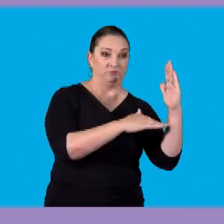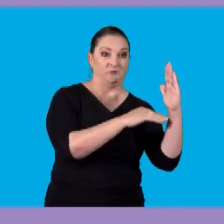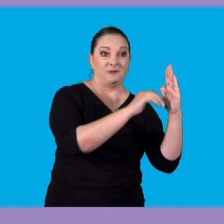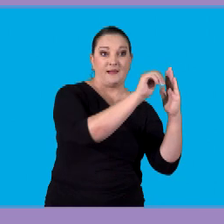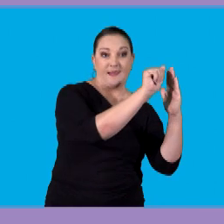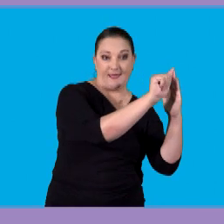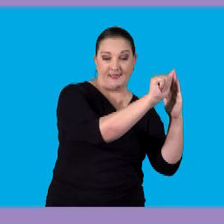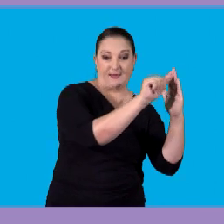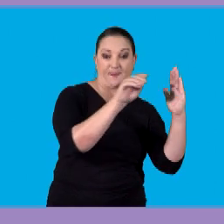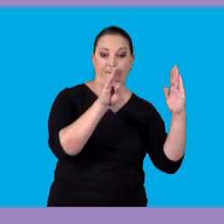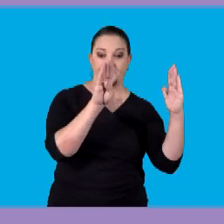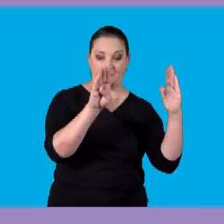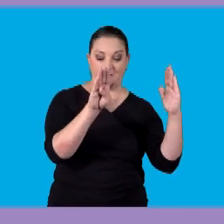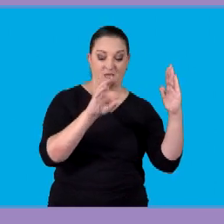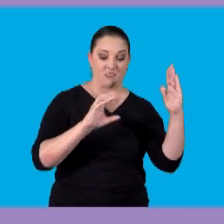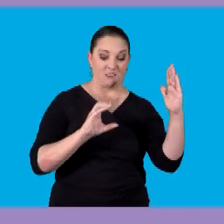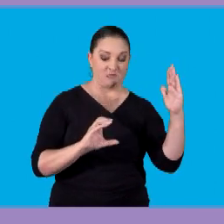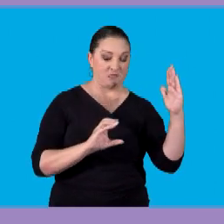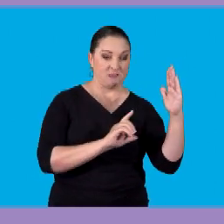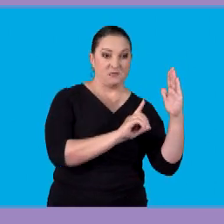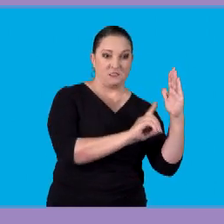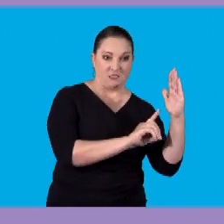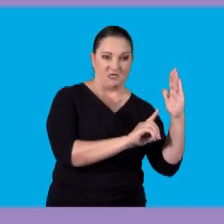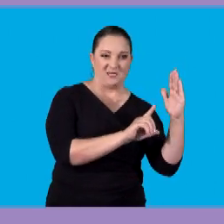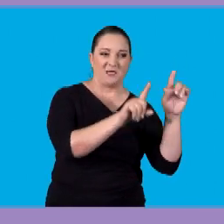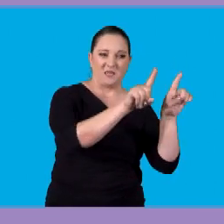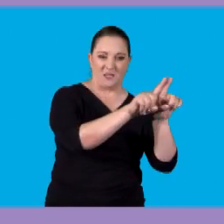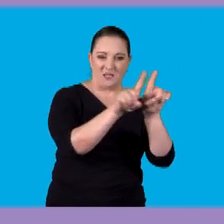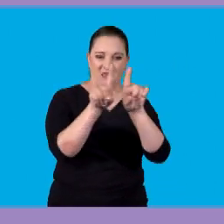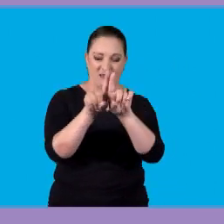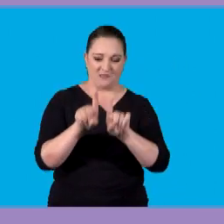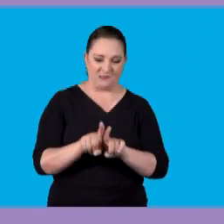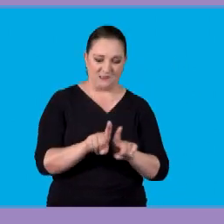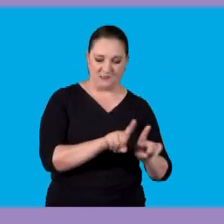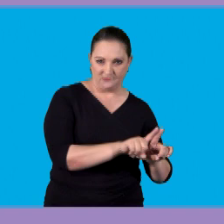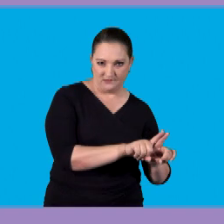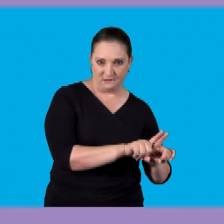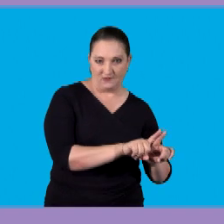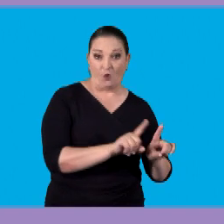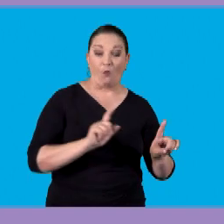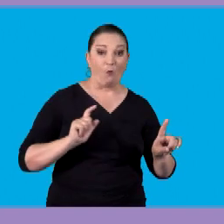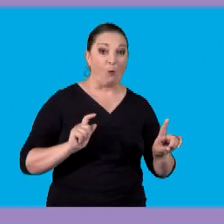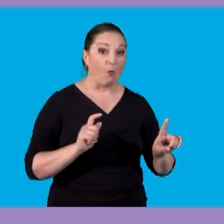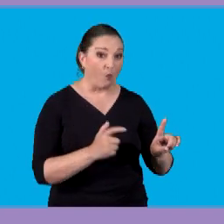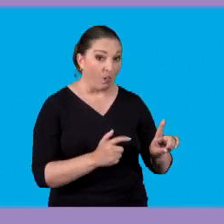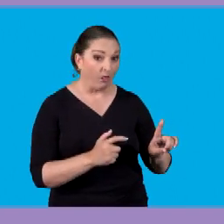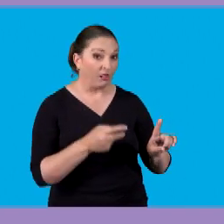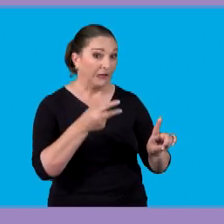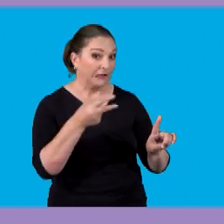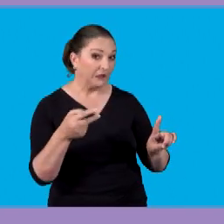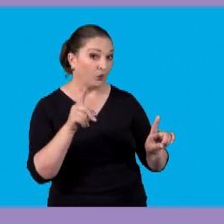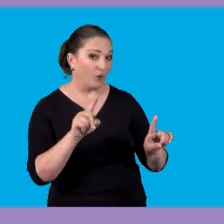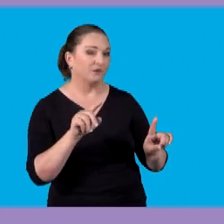is equals to angle B, that is equals to angle C, and that is equals to angle D. And they are